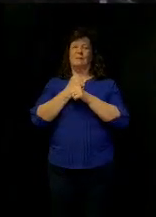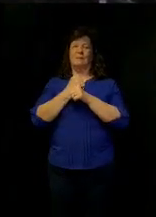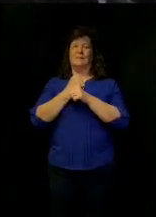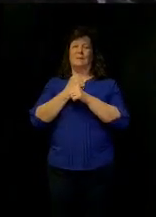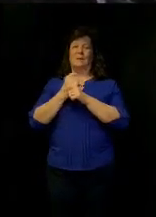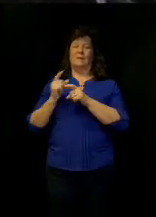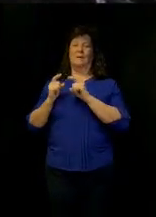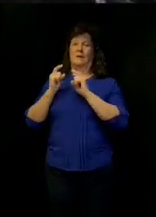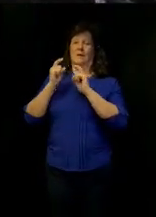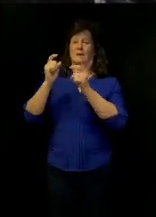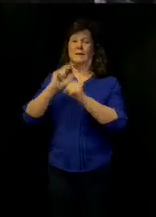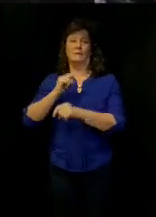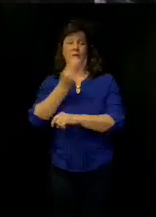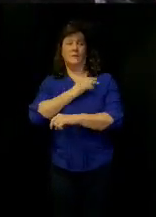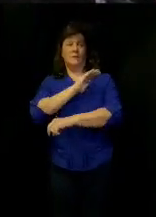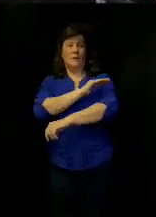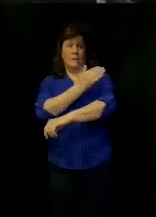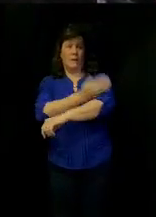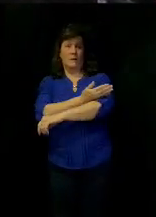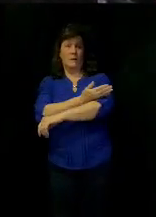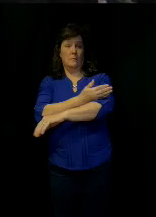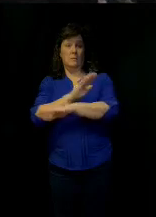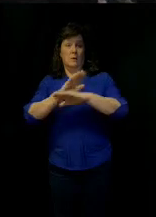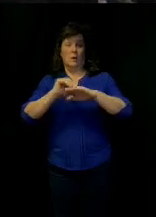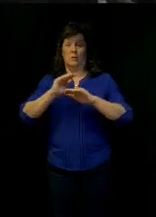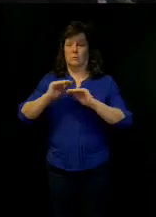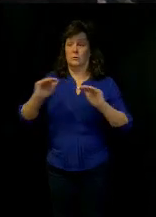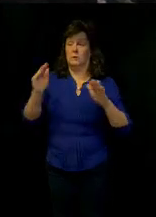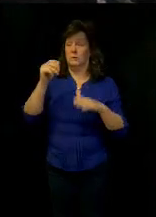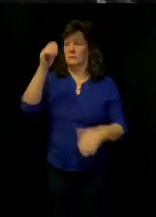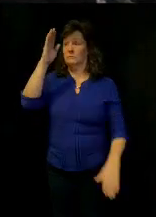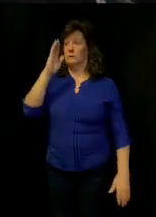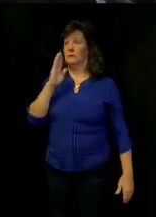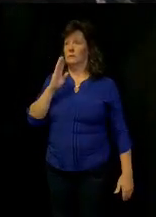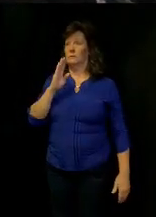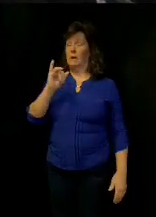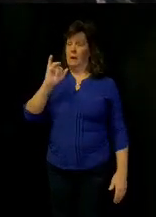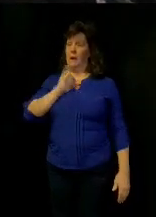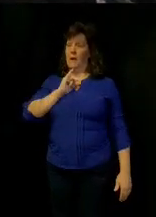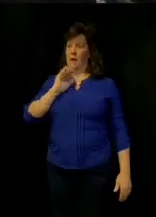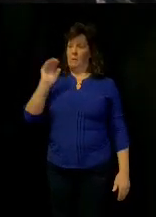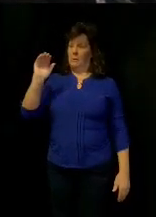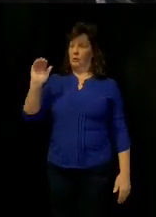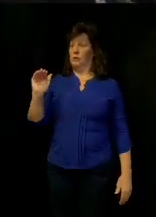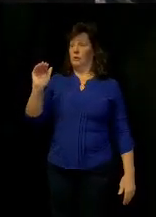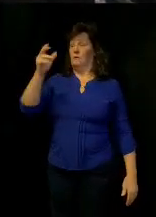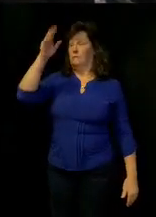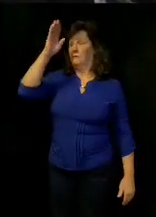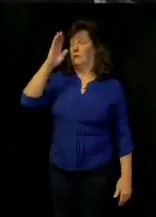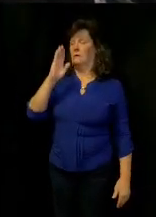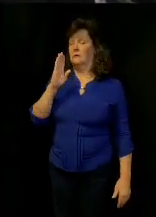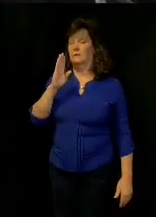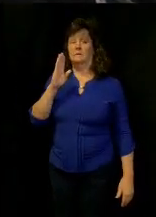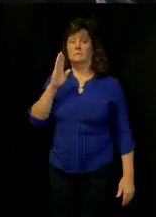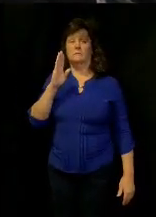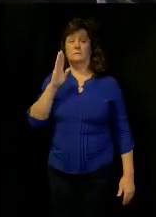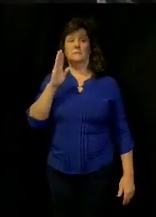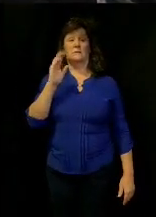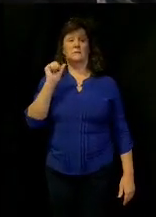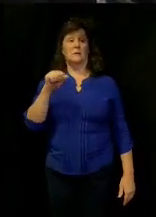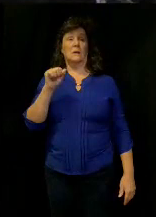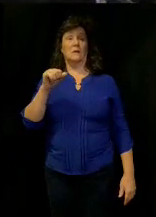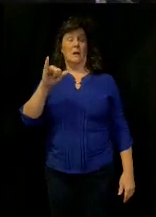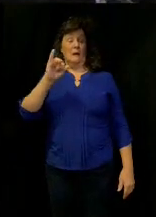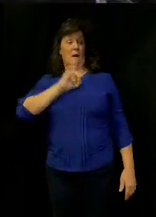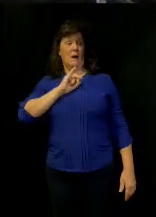us the power to be called children of God. I am a child of God.